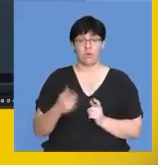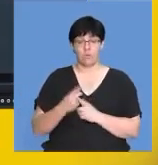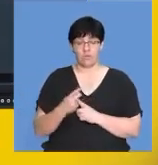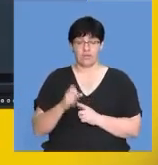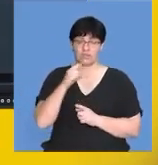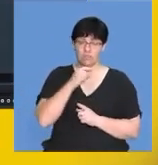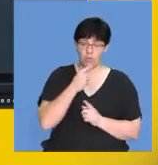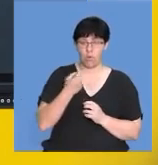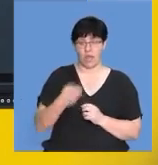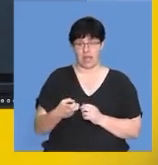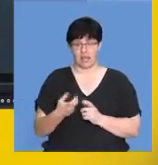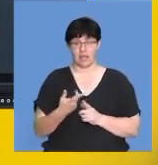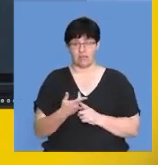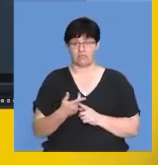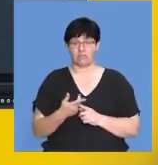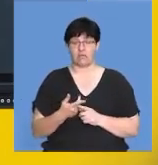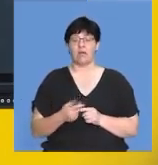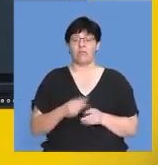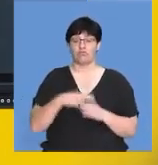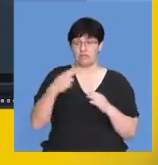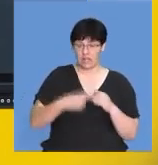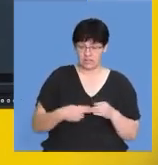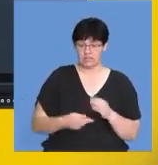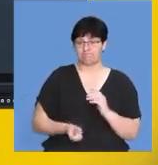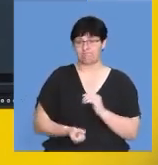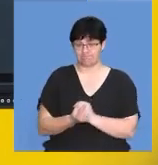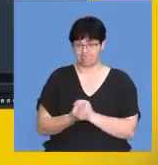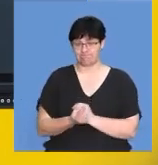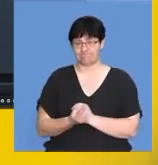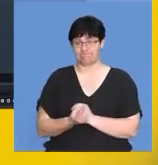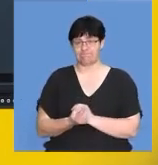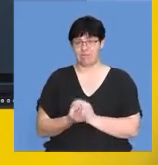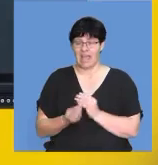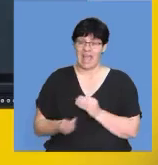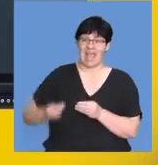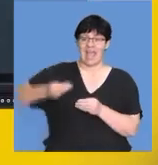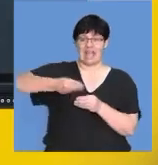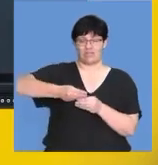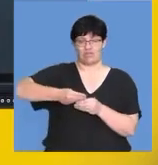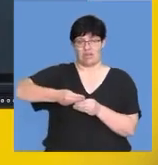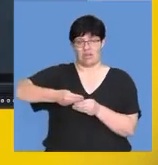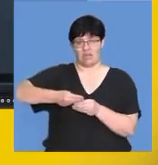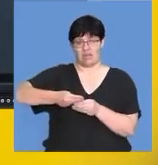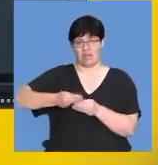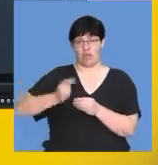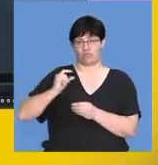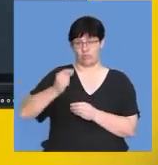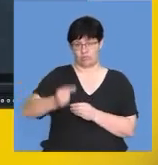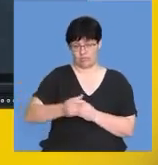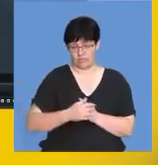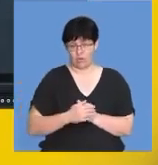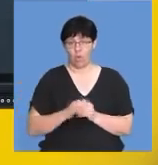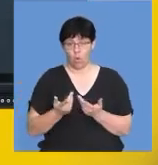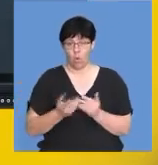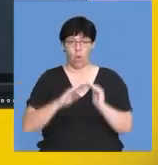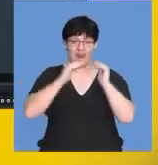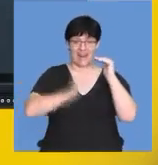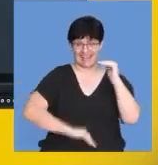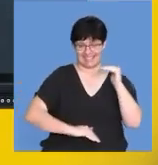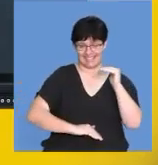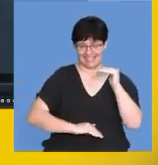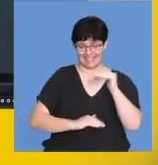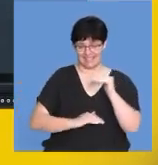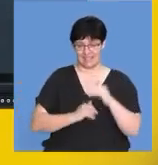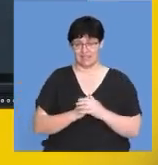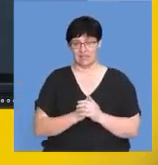sperm or egg, it will result in that resulting cell having an extra chromosome or having one less chromosome.